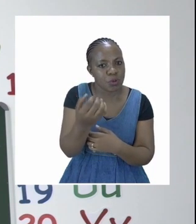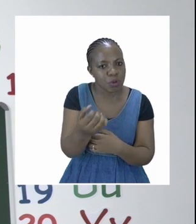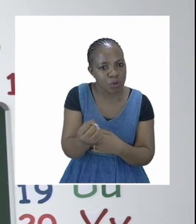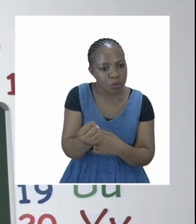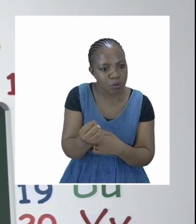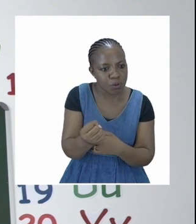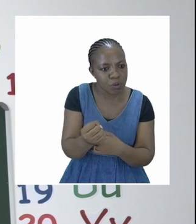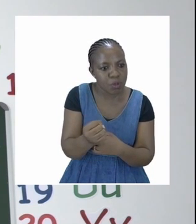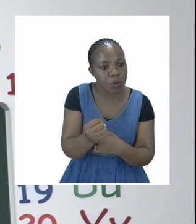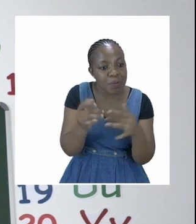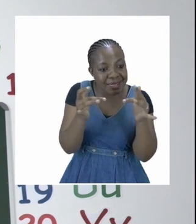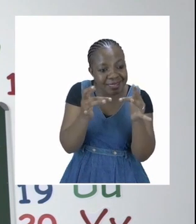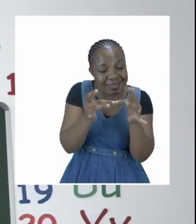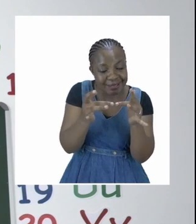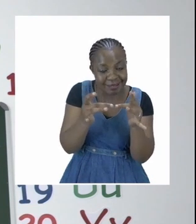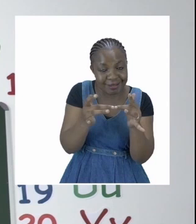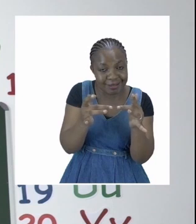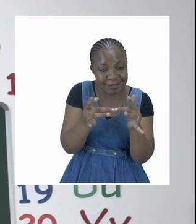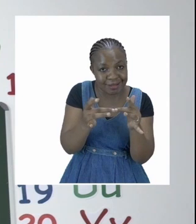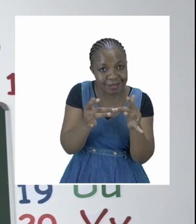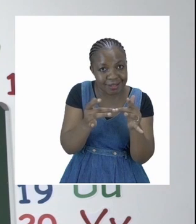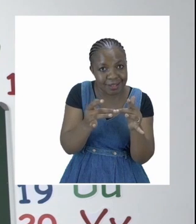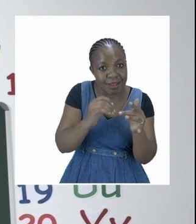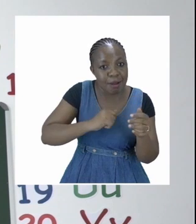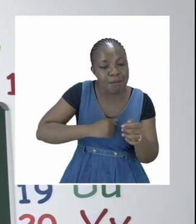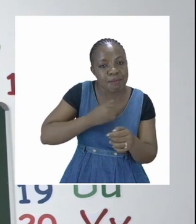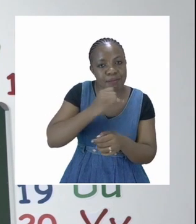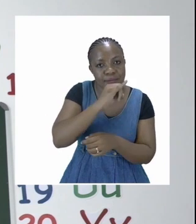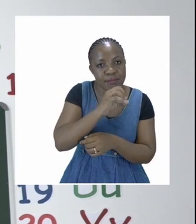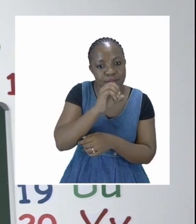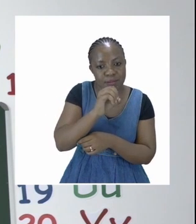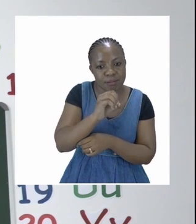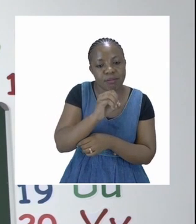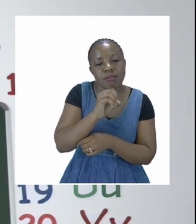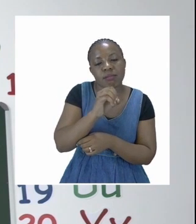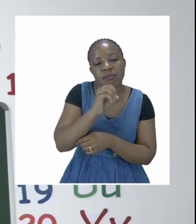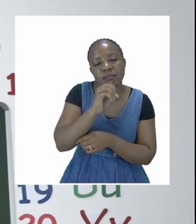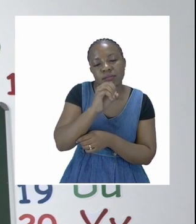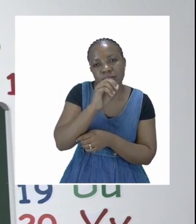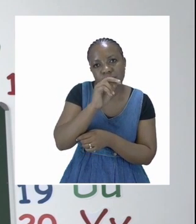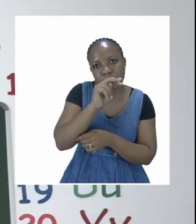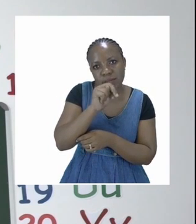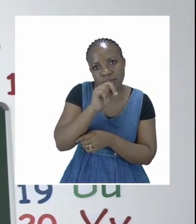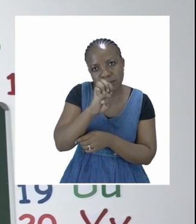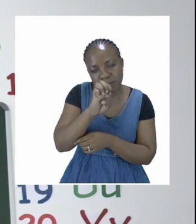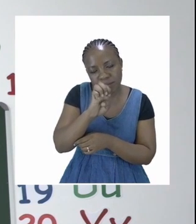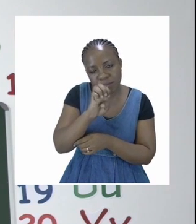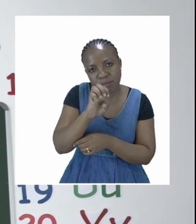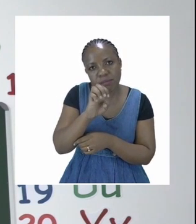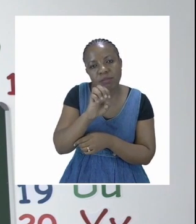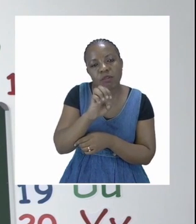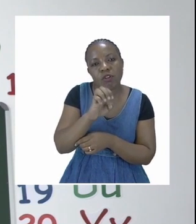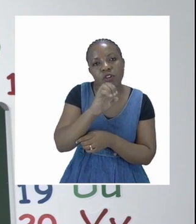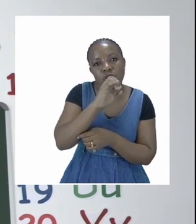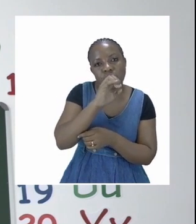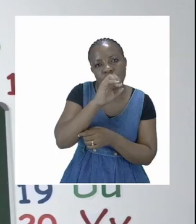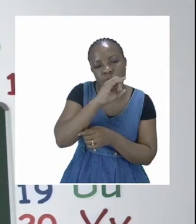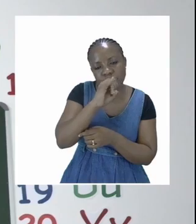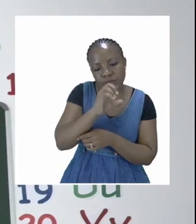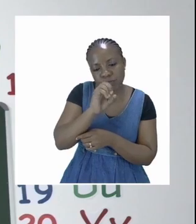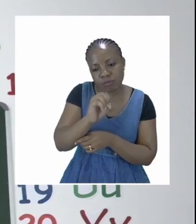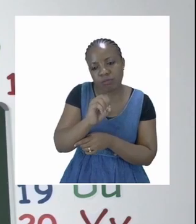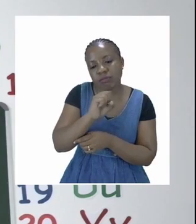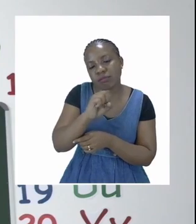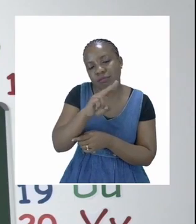our online platforms, MyZone and Zoshi Facebook pages, and in addition,